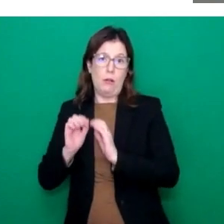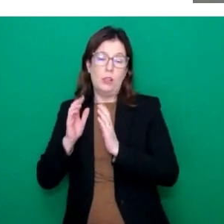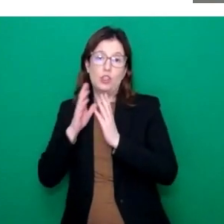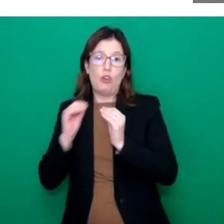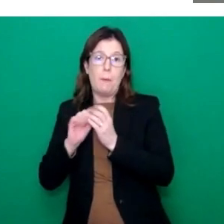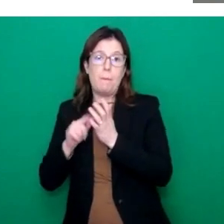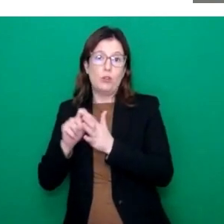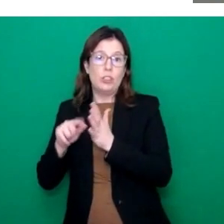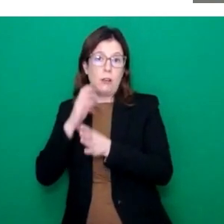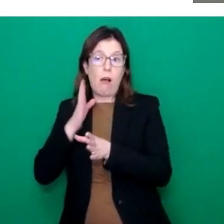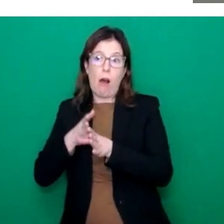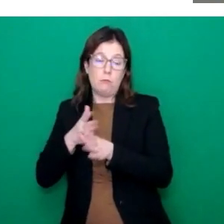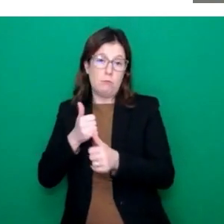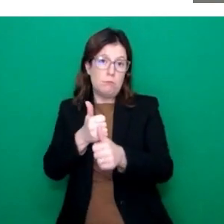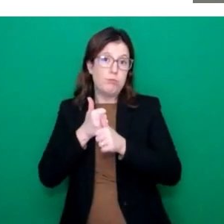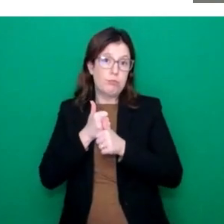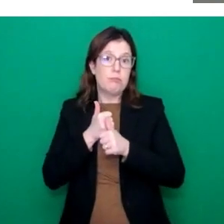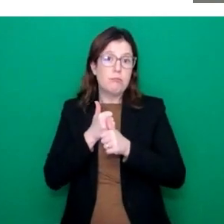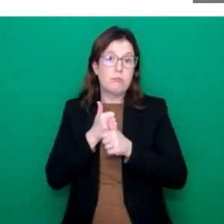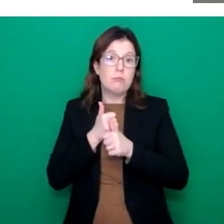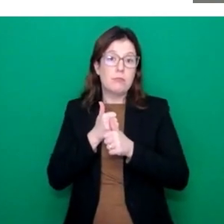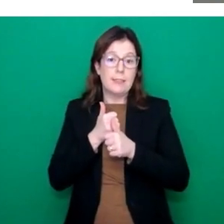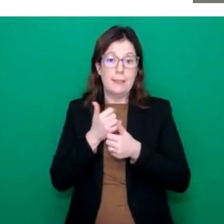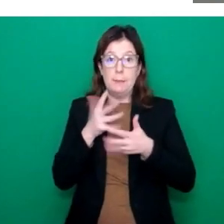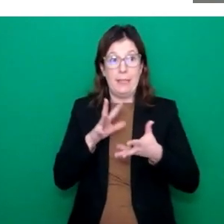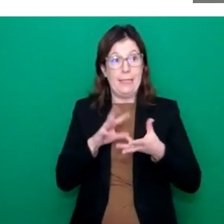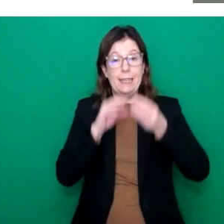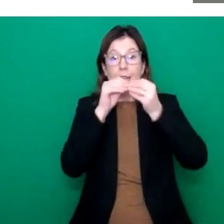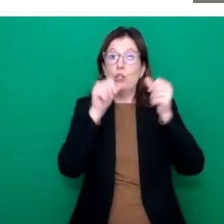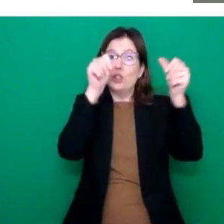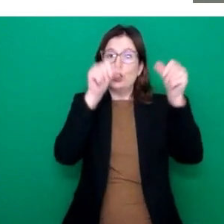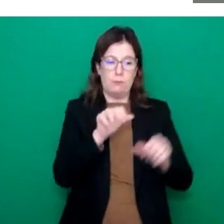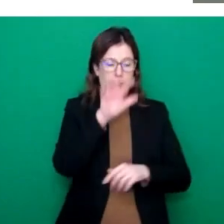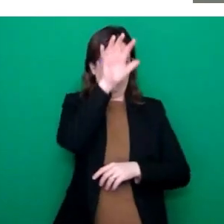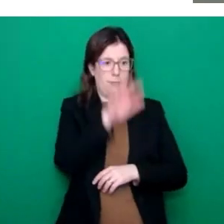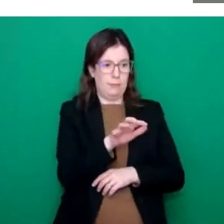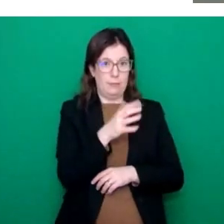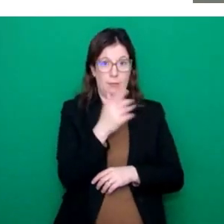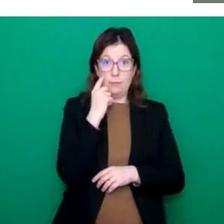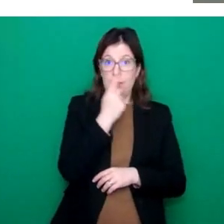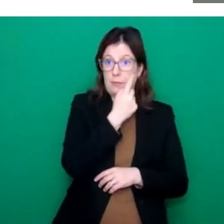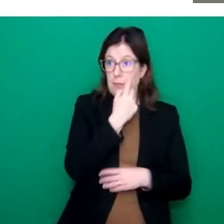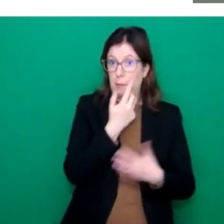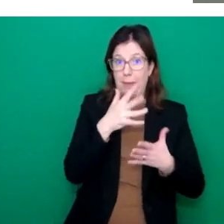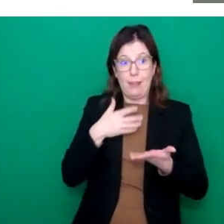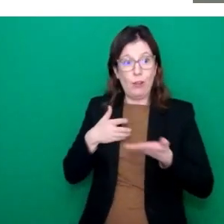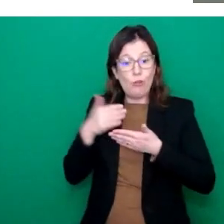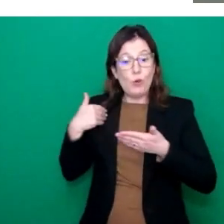of Psychology, and we devised a poster to summarise our project and showcase the findings.